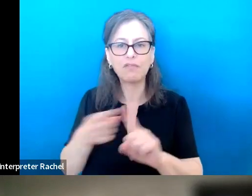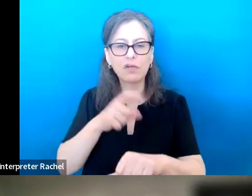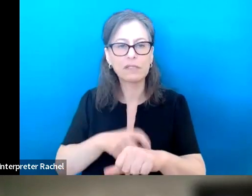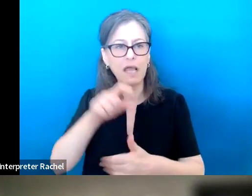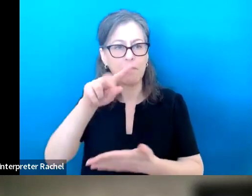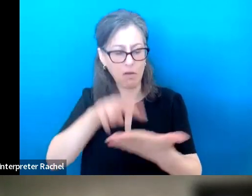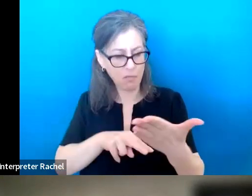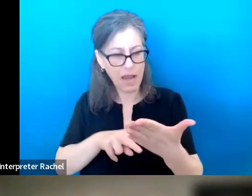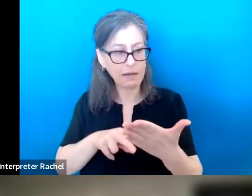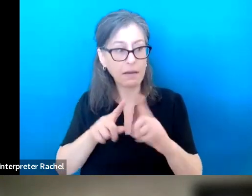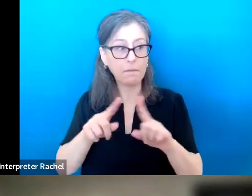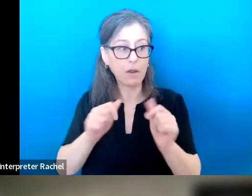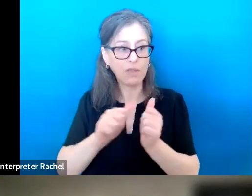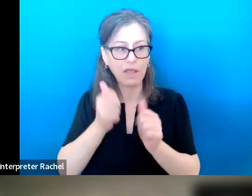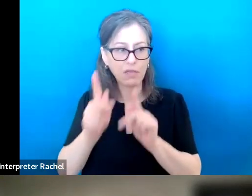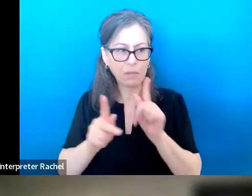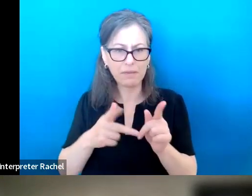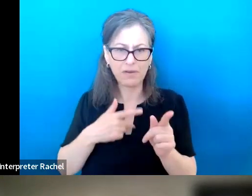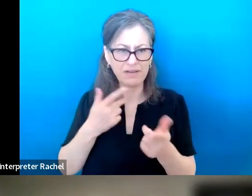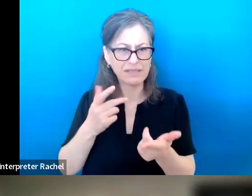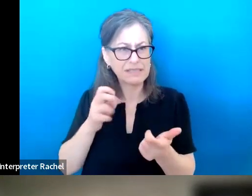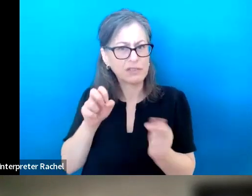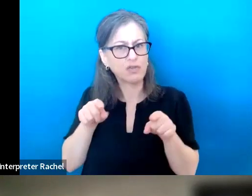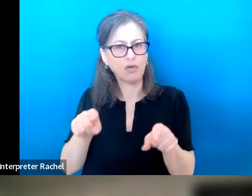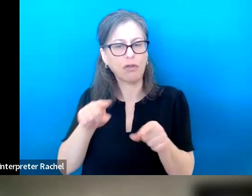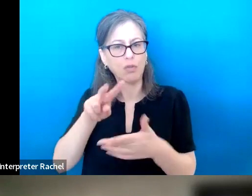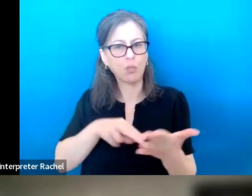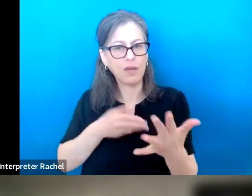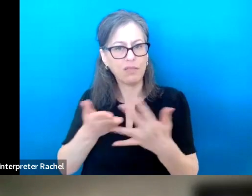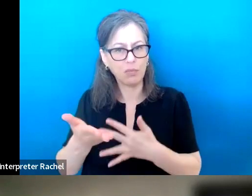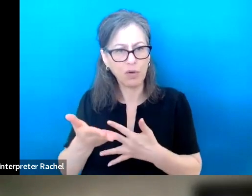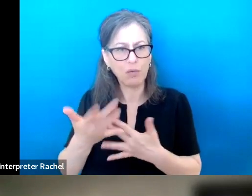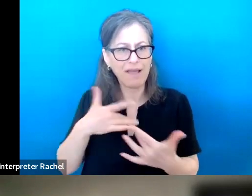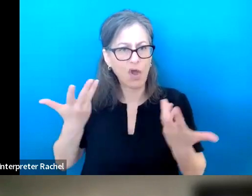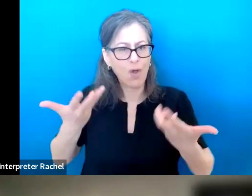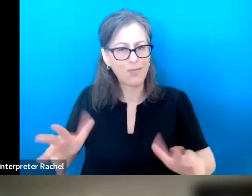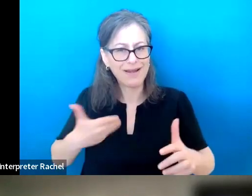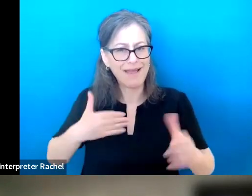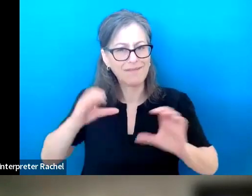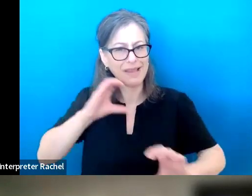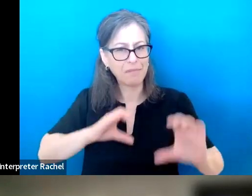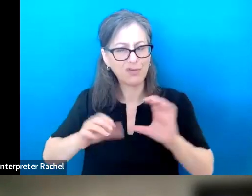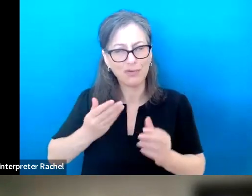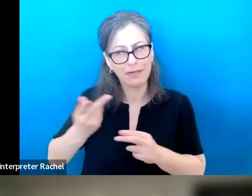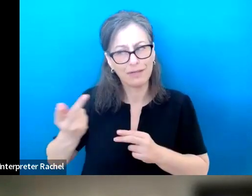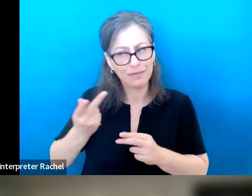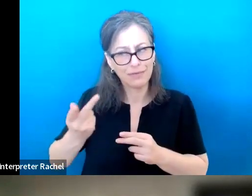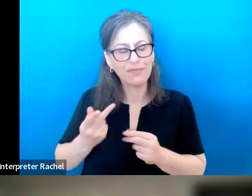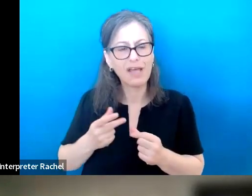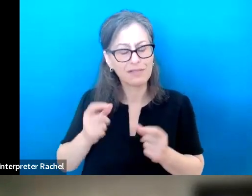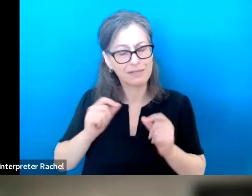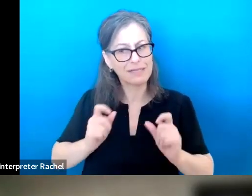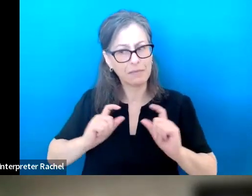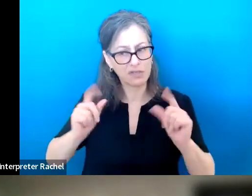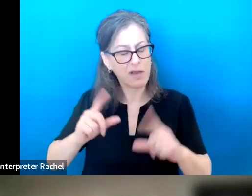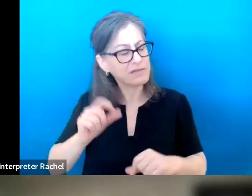it, you know. And there was something about, even just in the read through, I felt there was already a chemistry between us that surprised me. And she said,